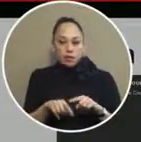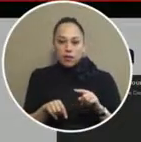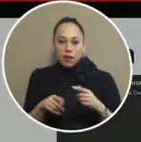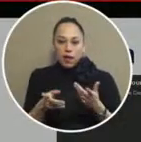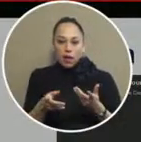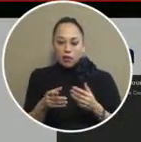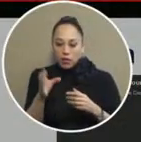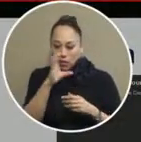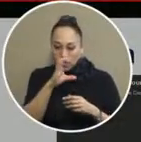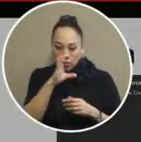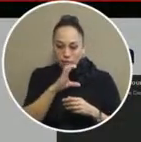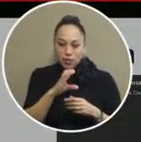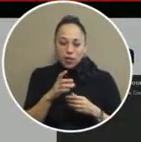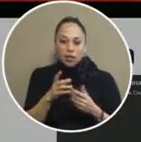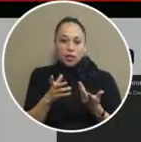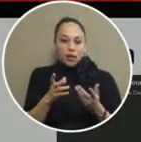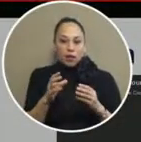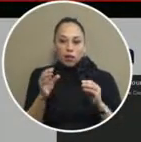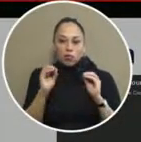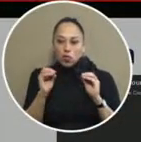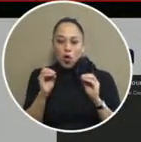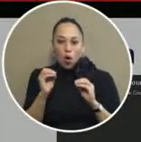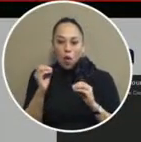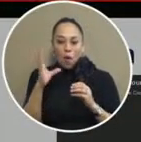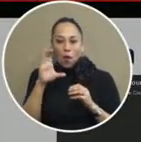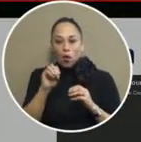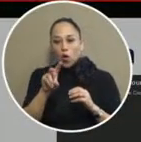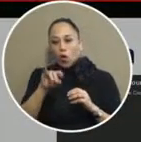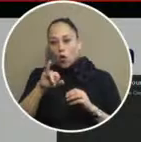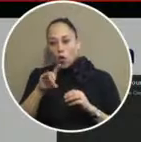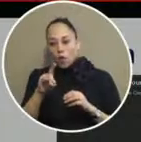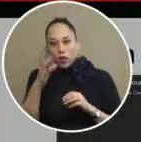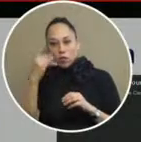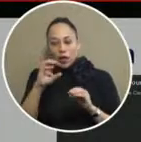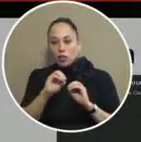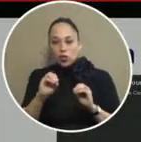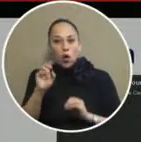medical attention when they start feeling sick from COVID-19.